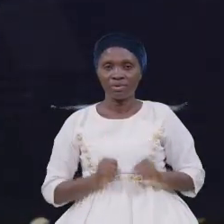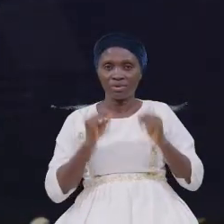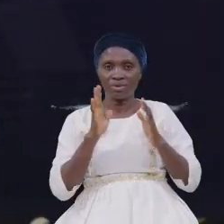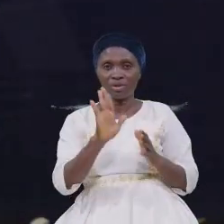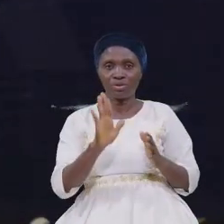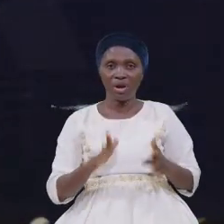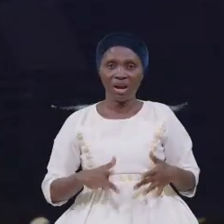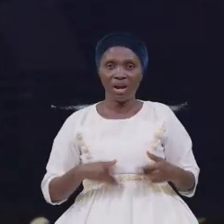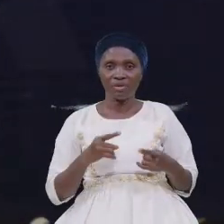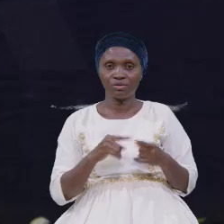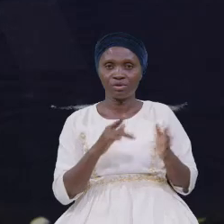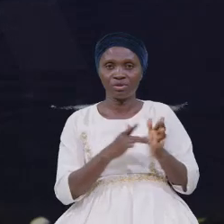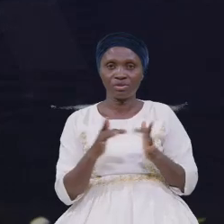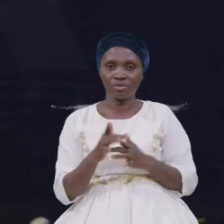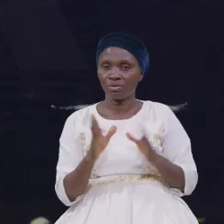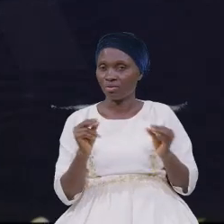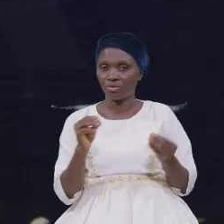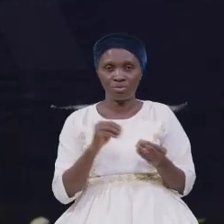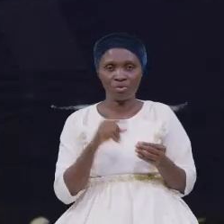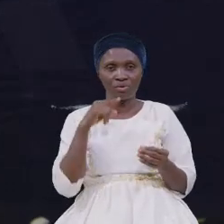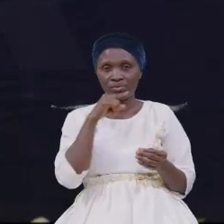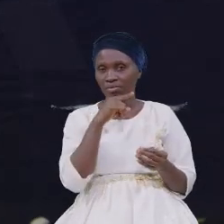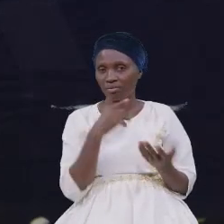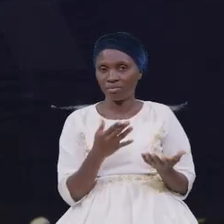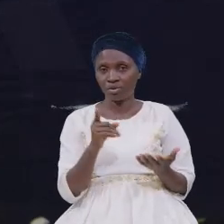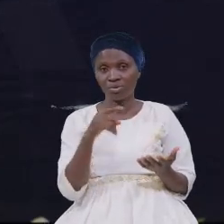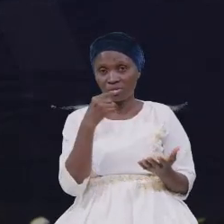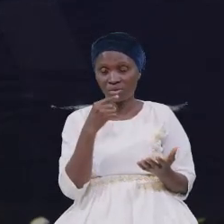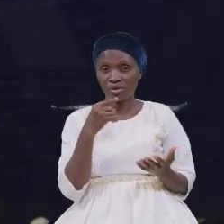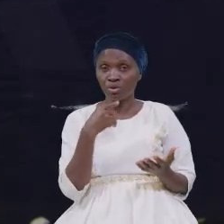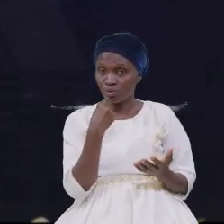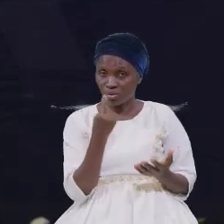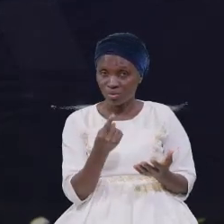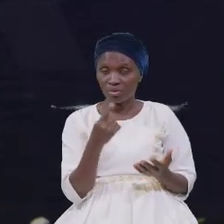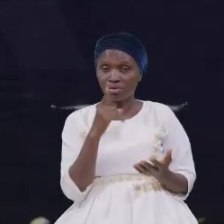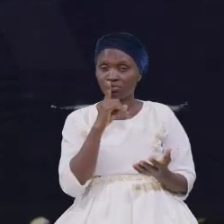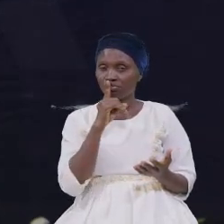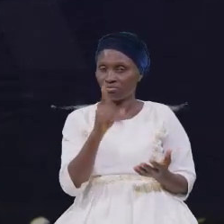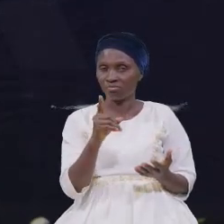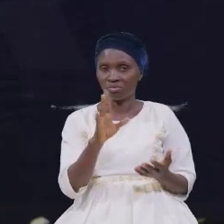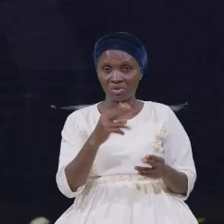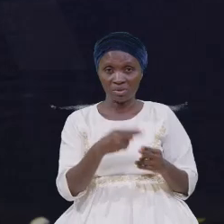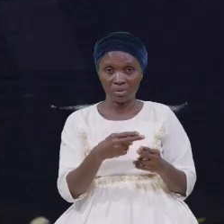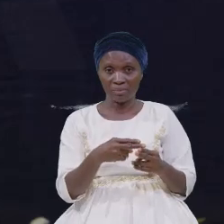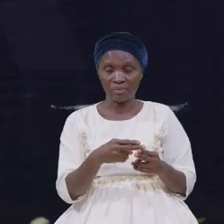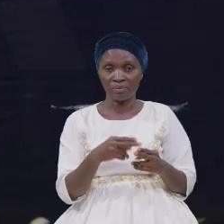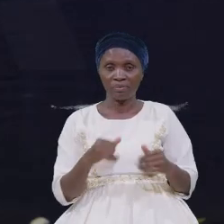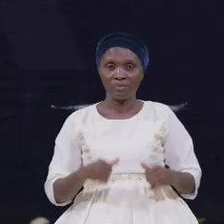truth. Your name, your address, where you are living.